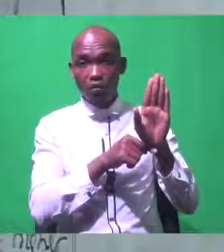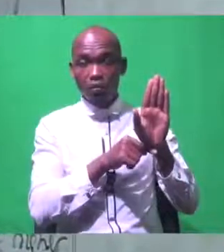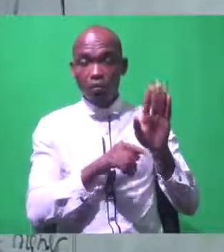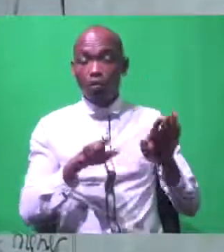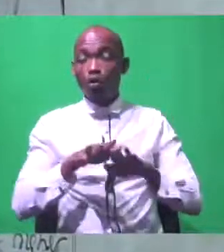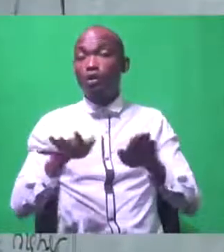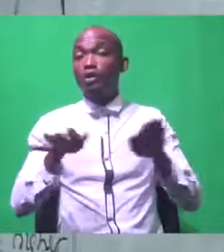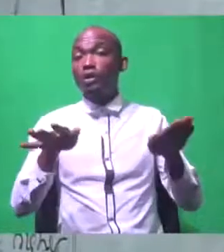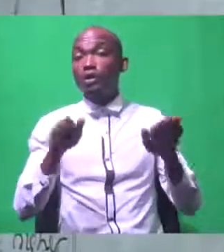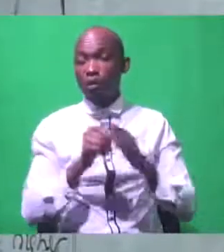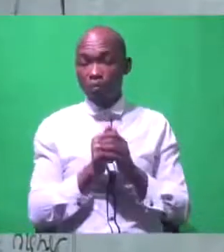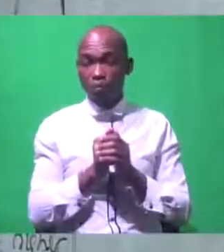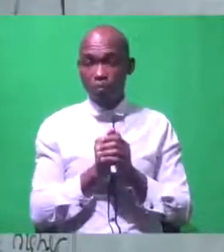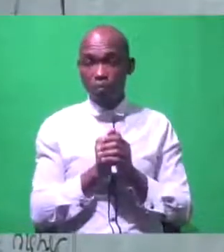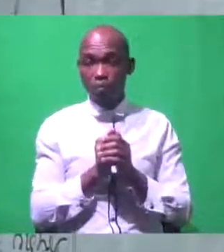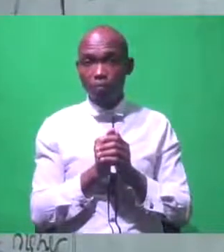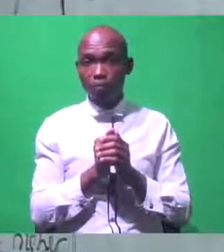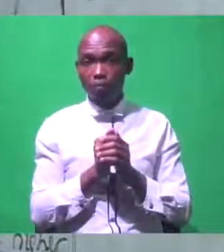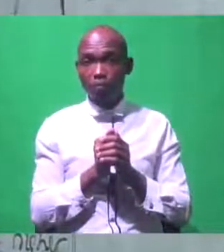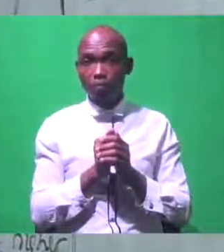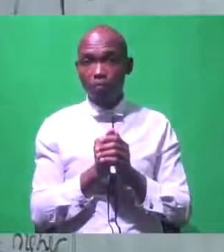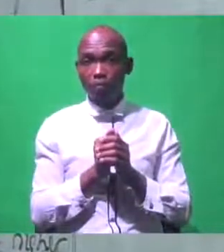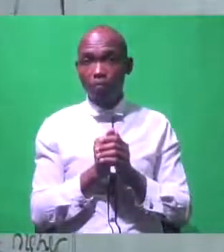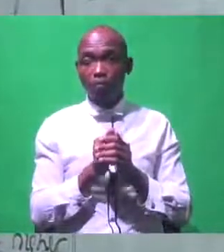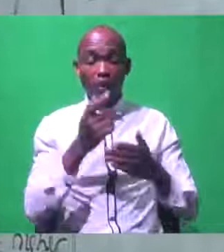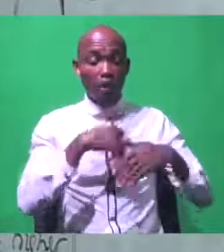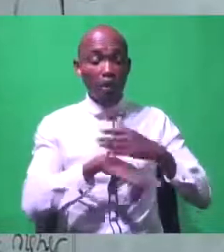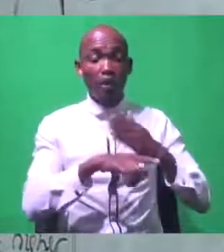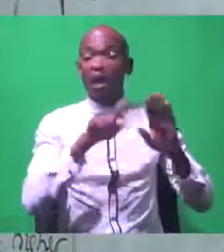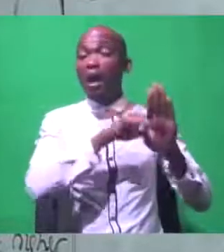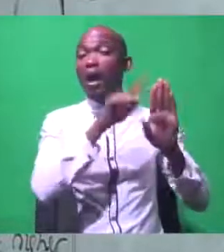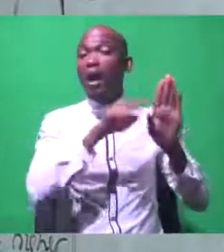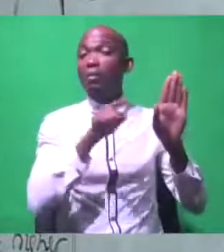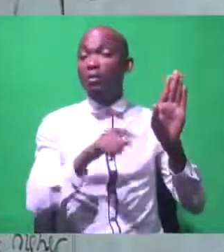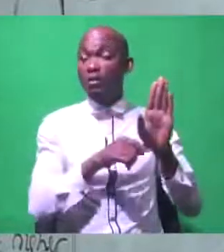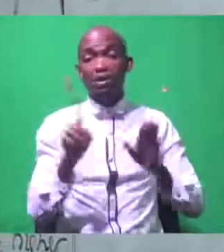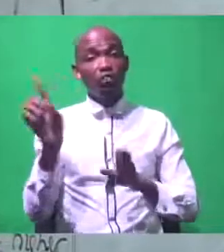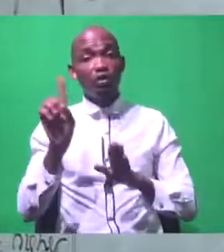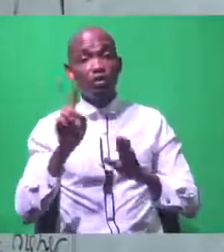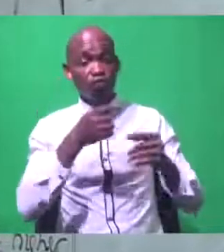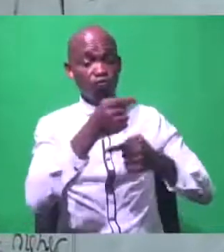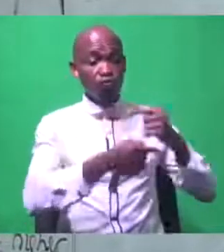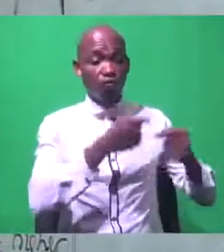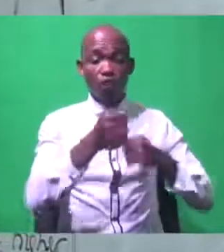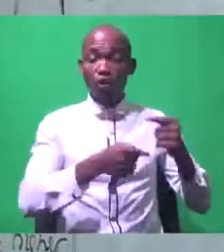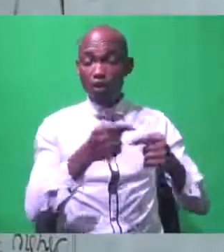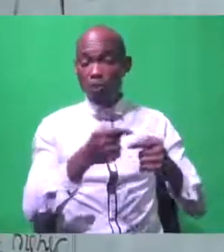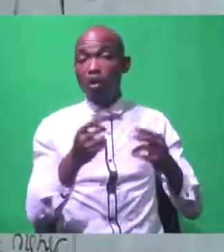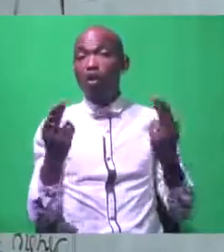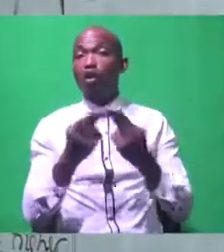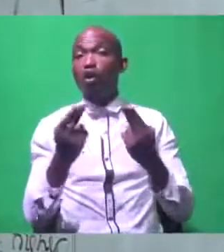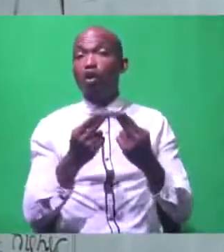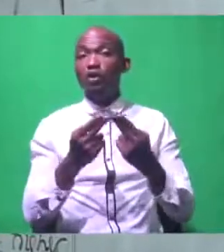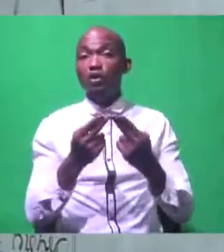The whites came in Africa not to develop the African continent, but to exploit